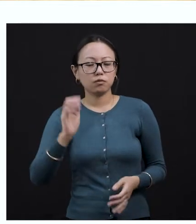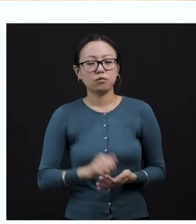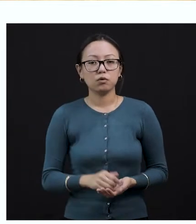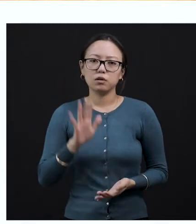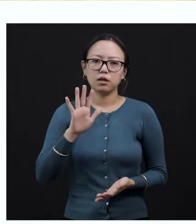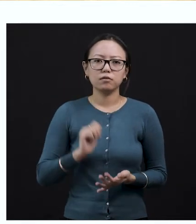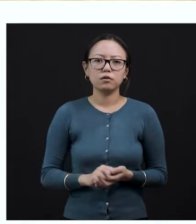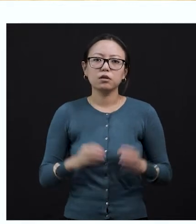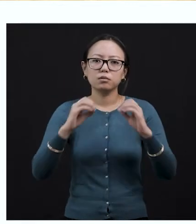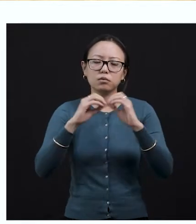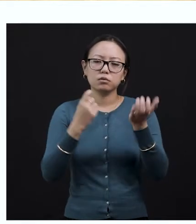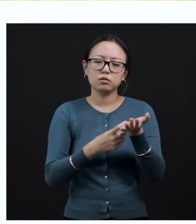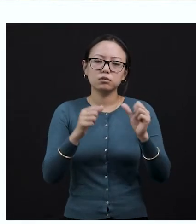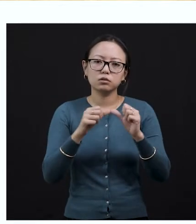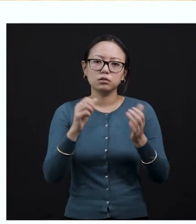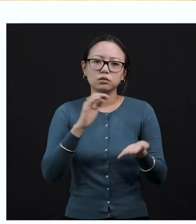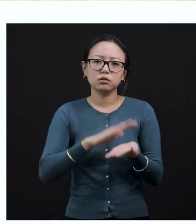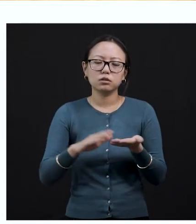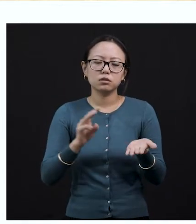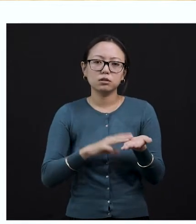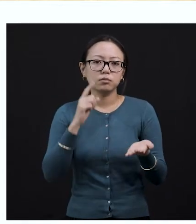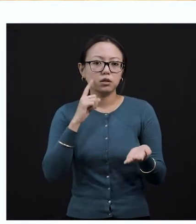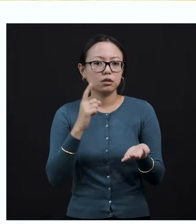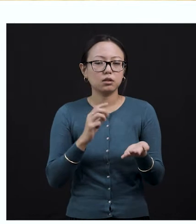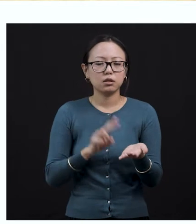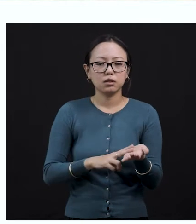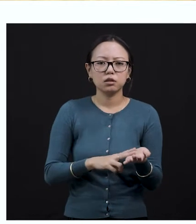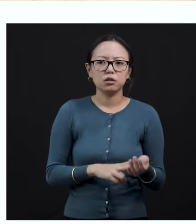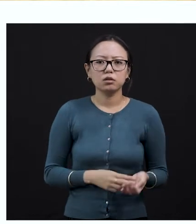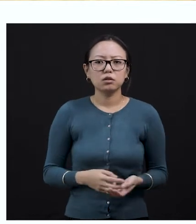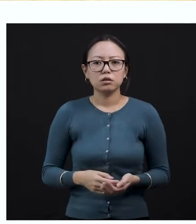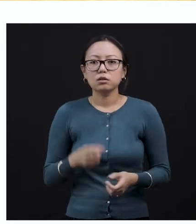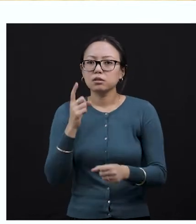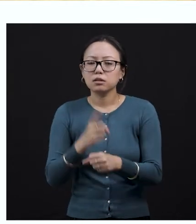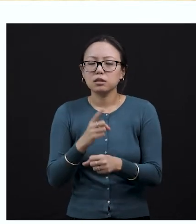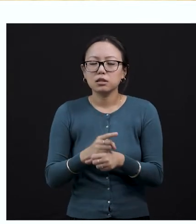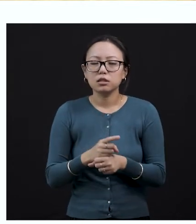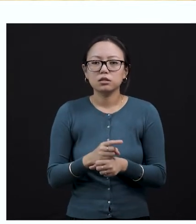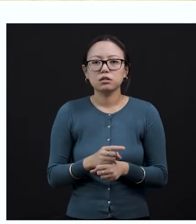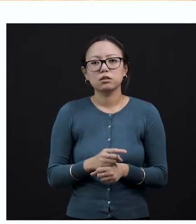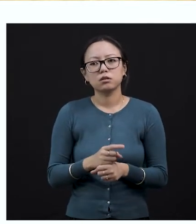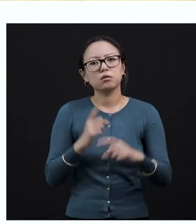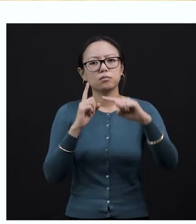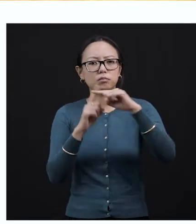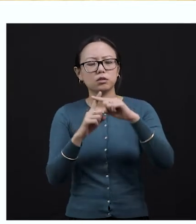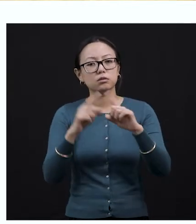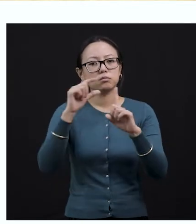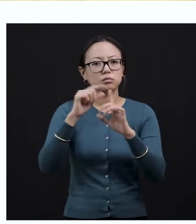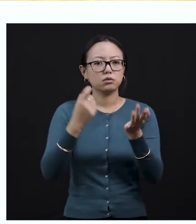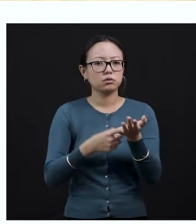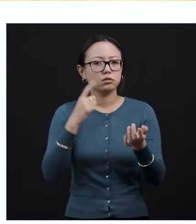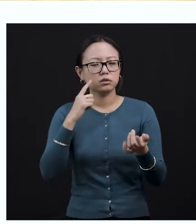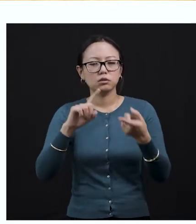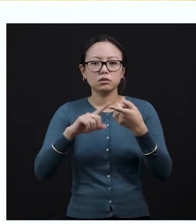the priests, as the teachers. So they had very good knowledge about the Vedas, and they used to teach their